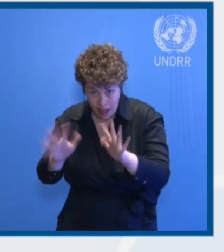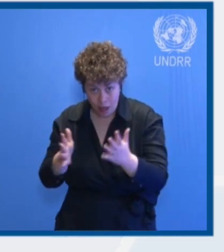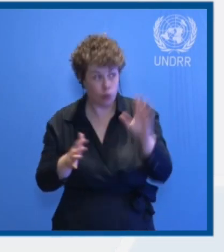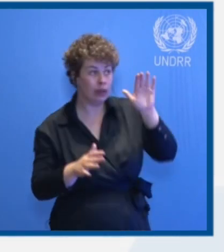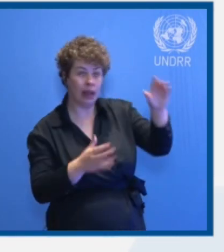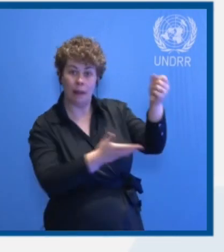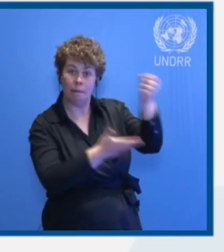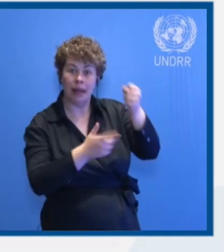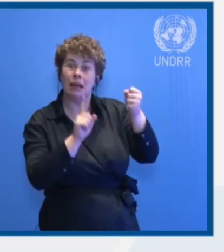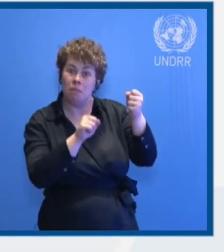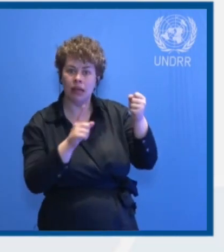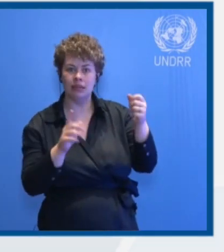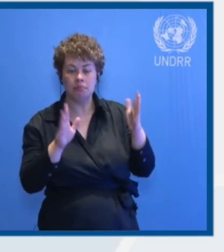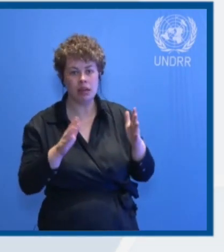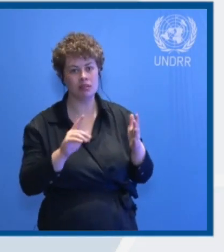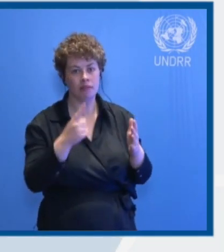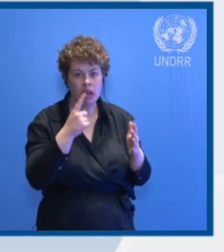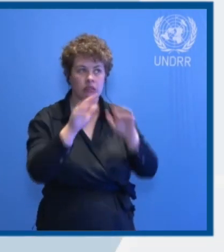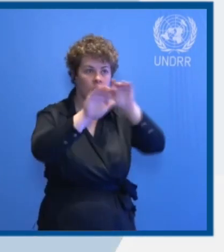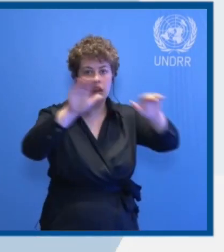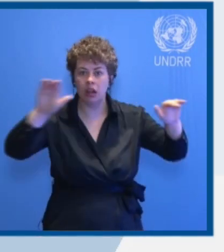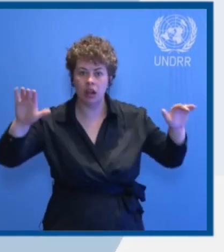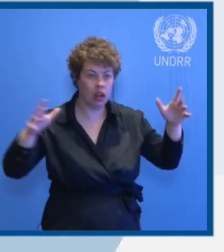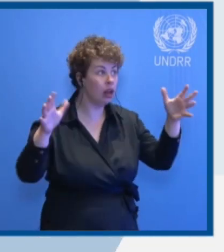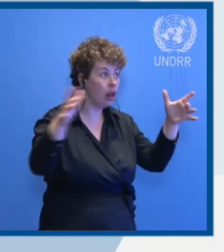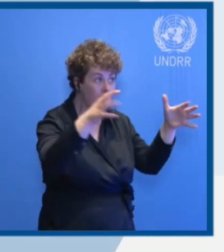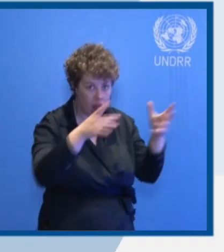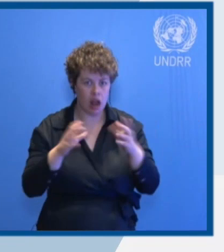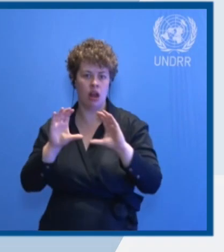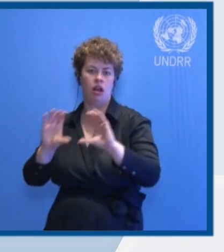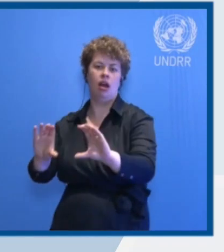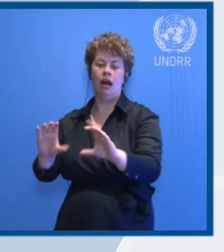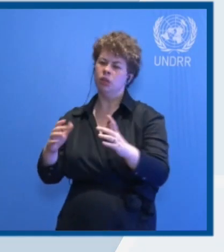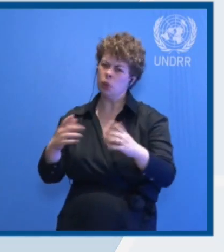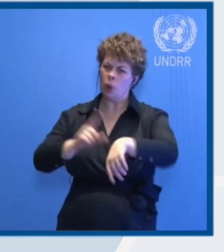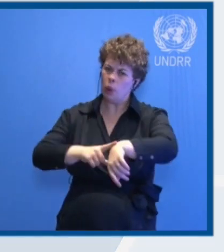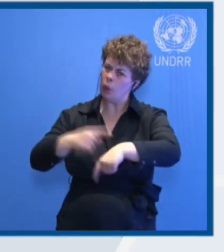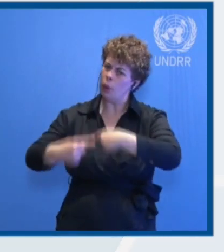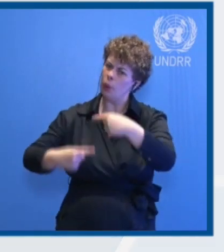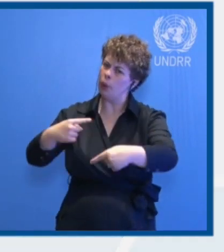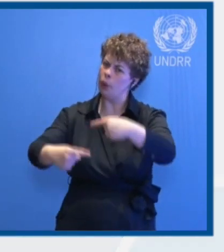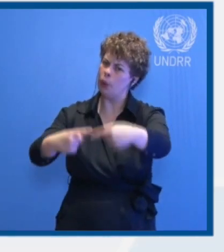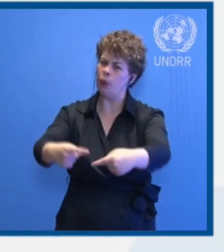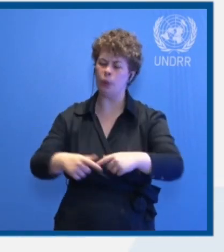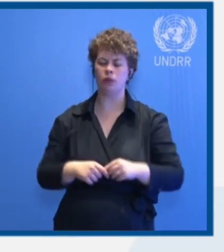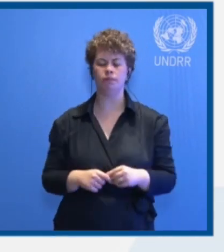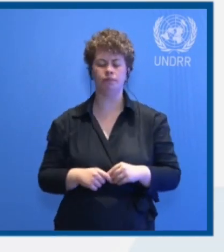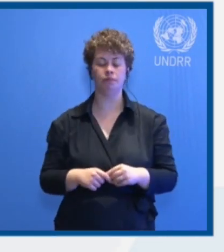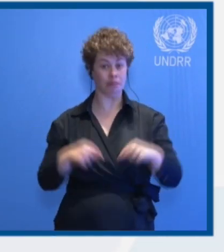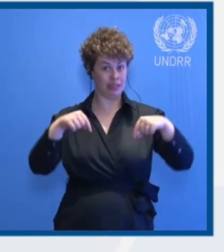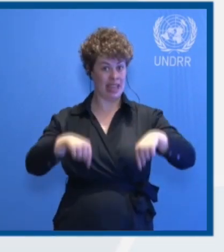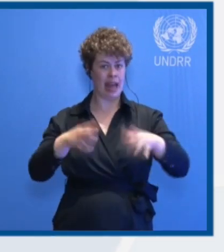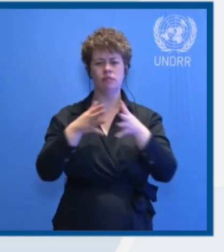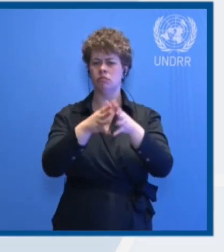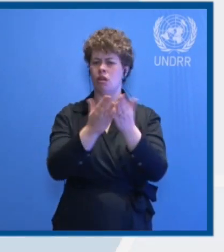There is another question here. A lot has been talked about localizing of nature-based solutions approach,